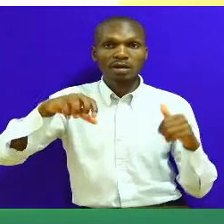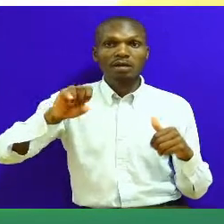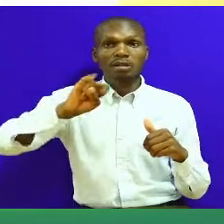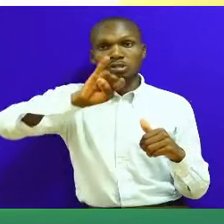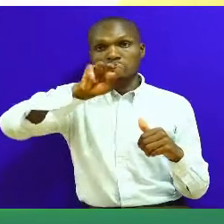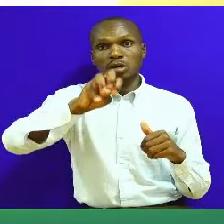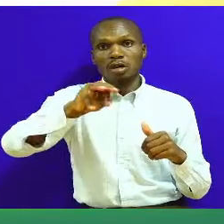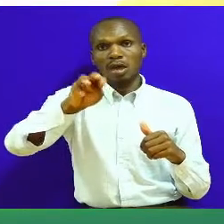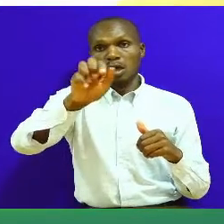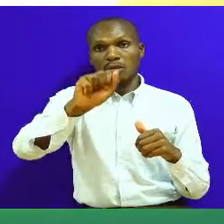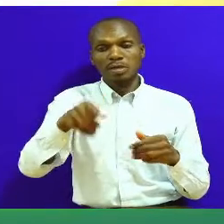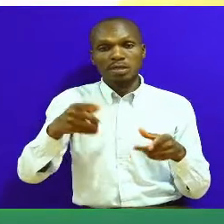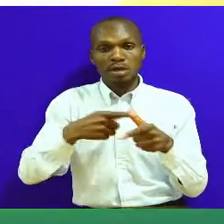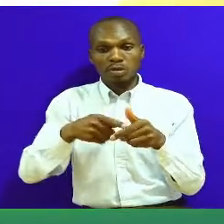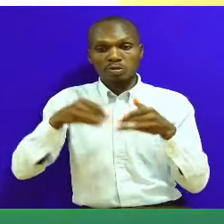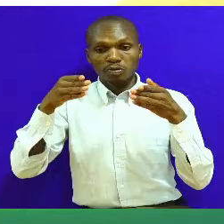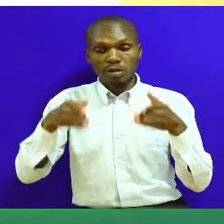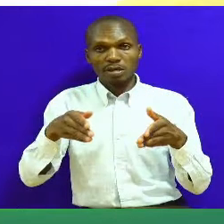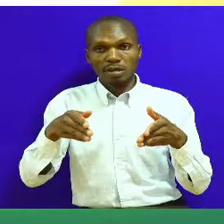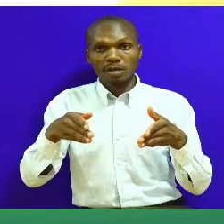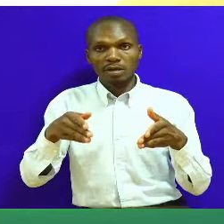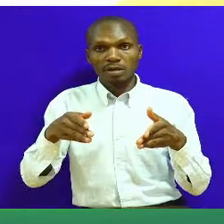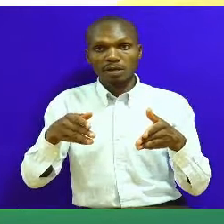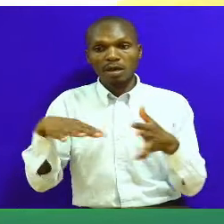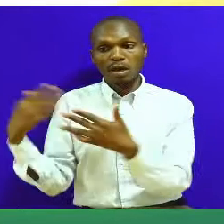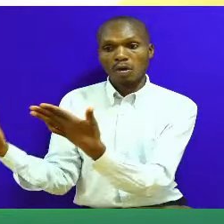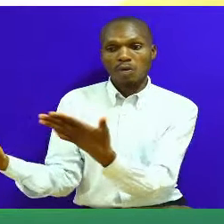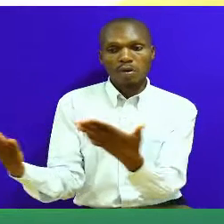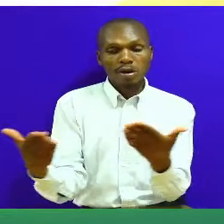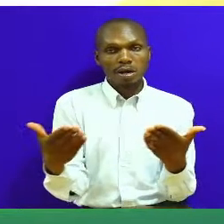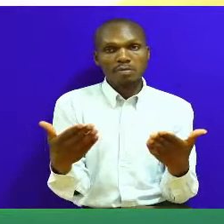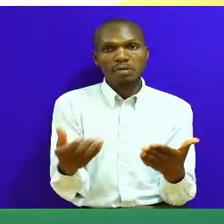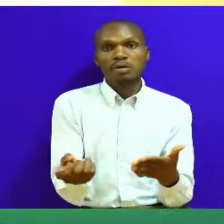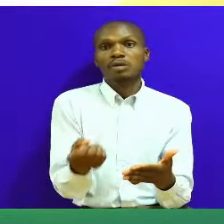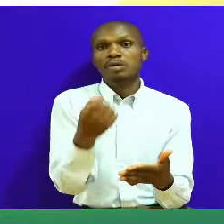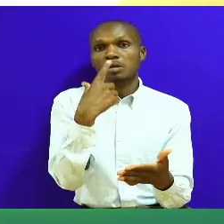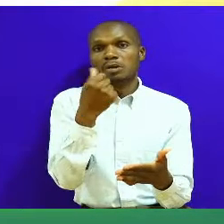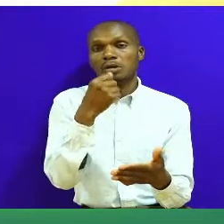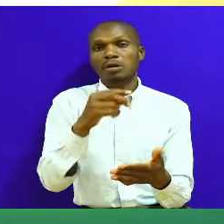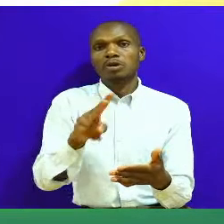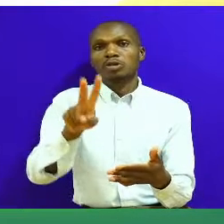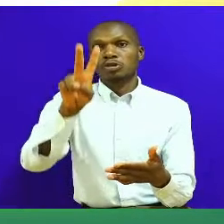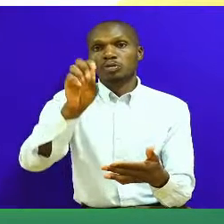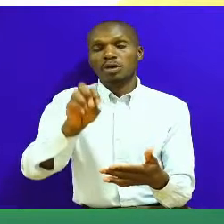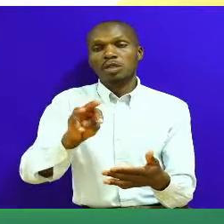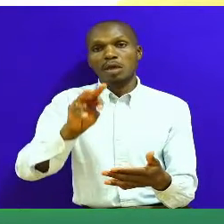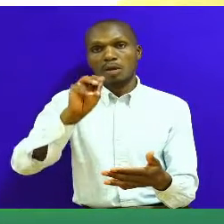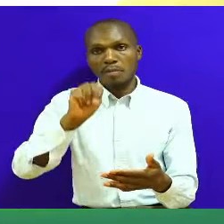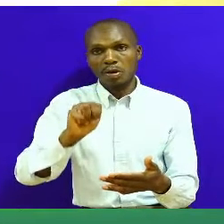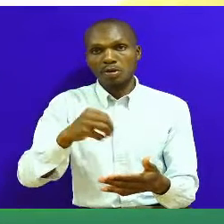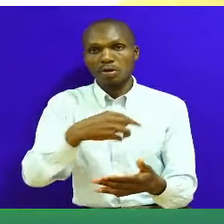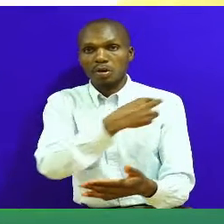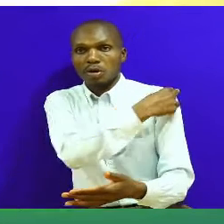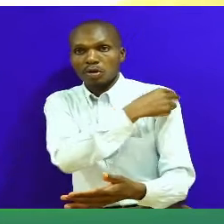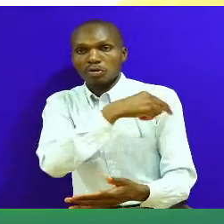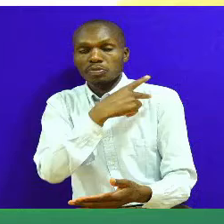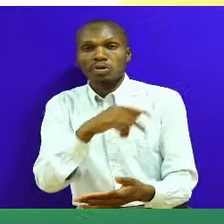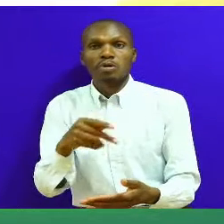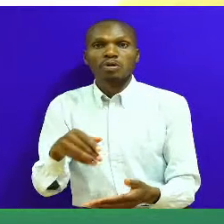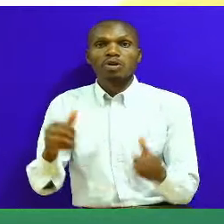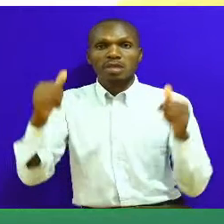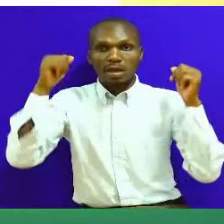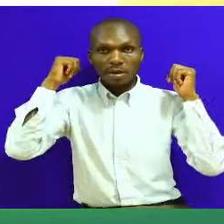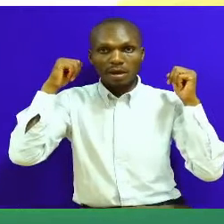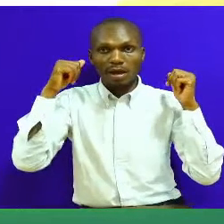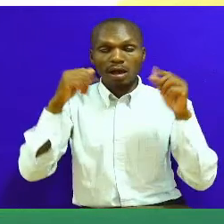ya leroboniga baga kwa legali okurwe wa kwa maliogochi milioni ya merongebele ase nyagetari ya nene ya Nyamira kurwase